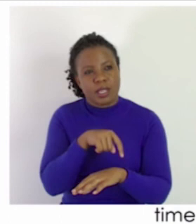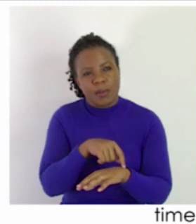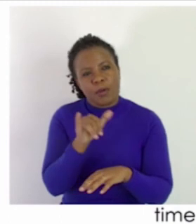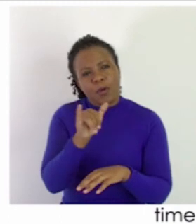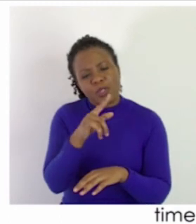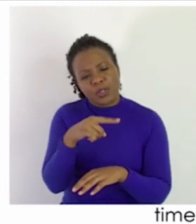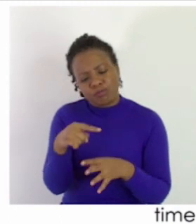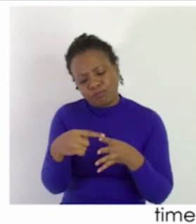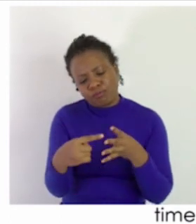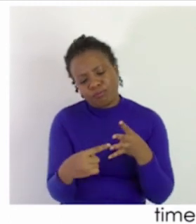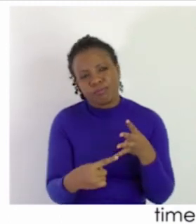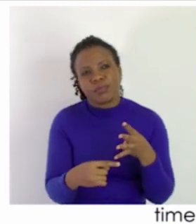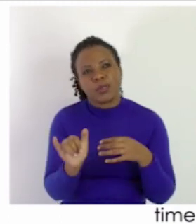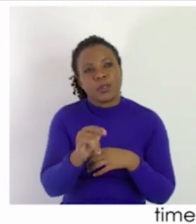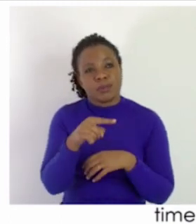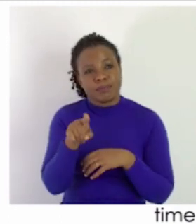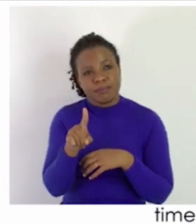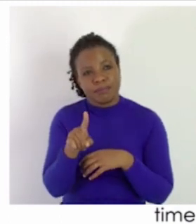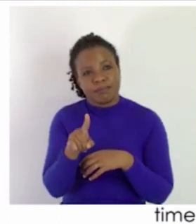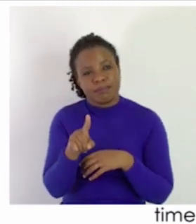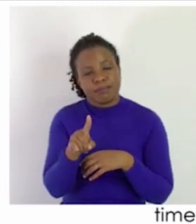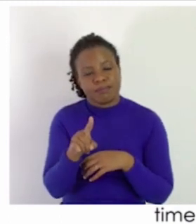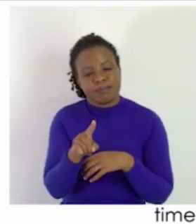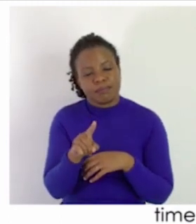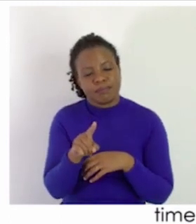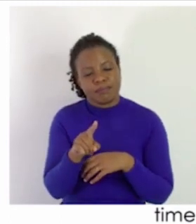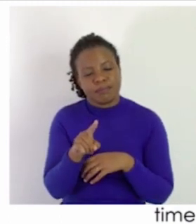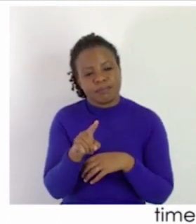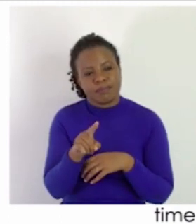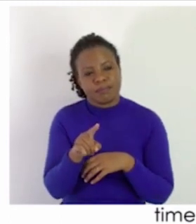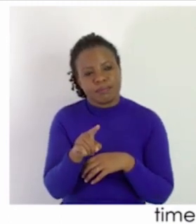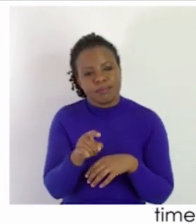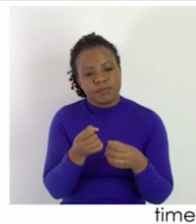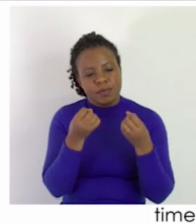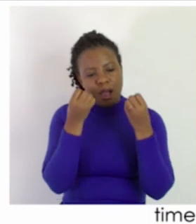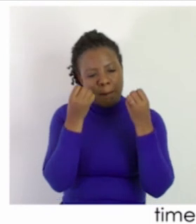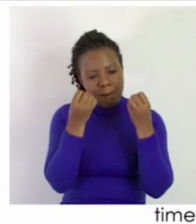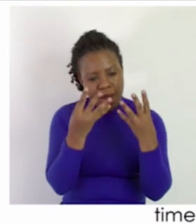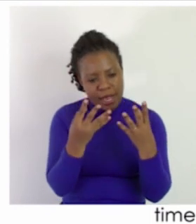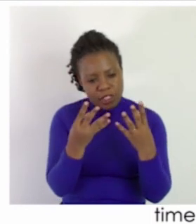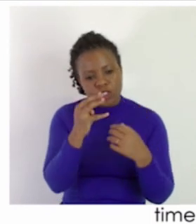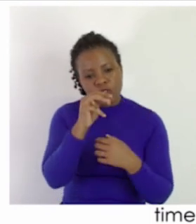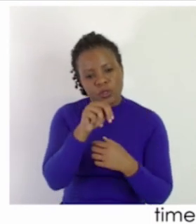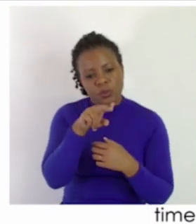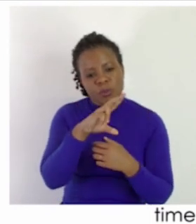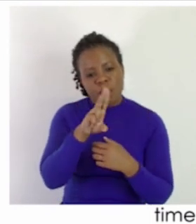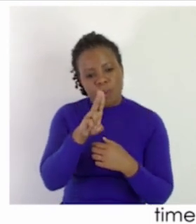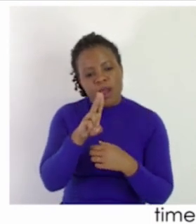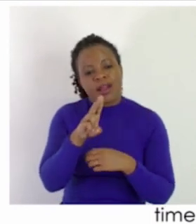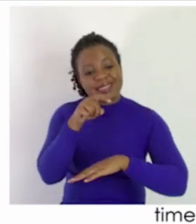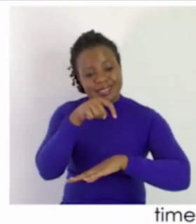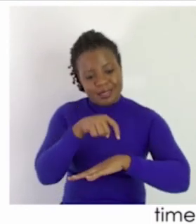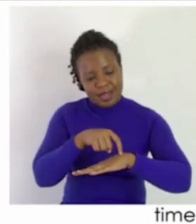time. So it should be, hurry up, I don't have much time.